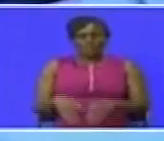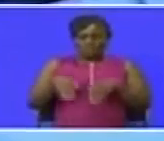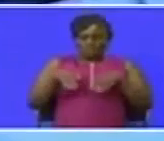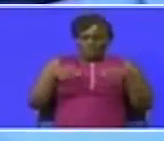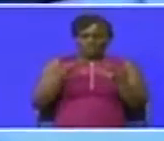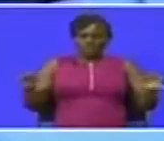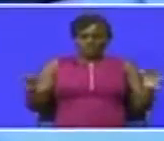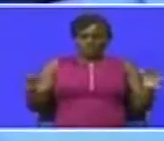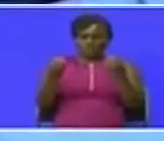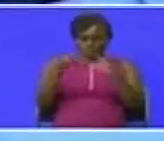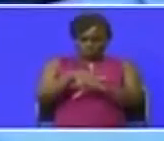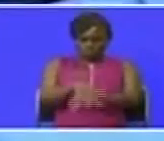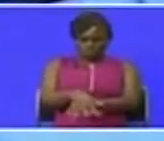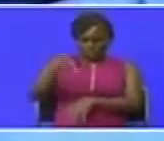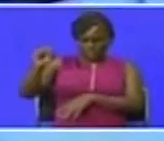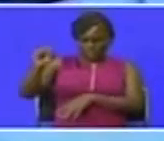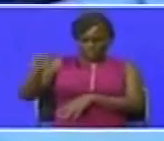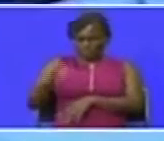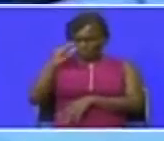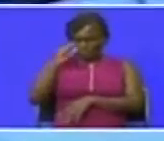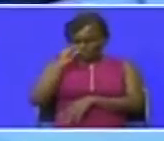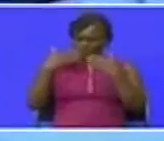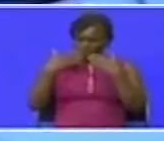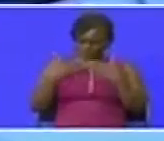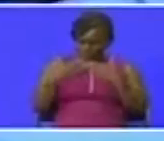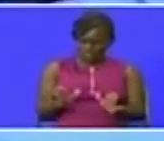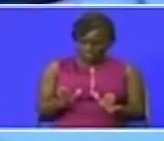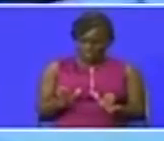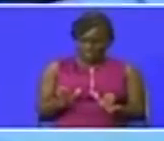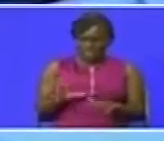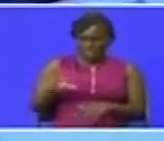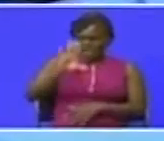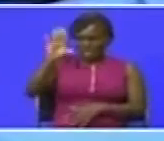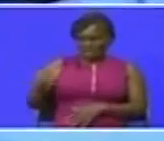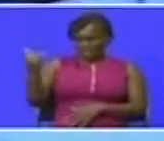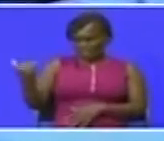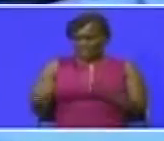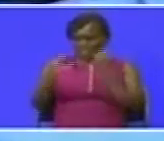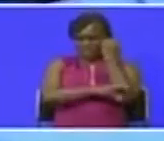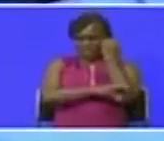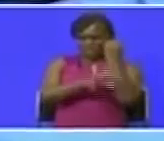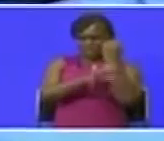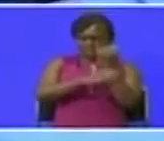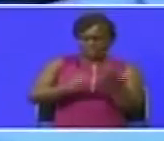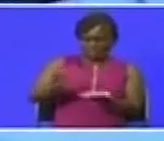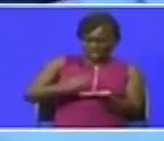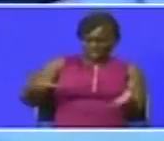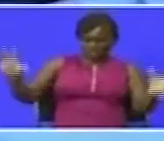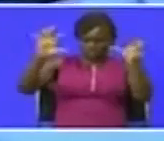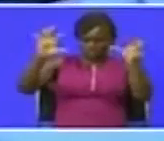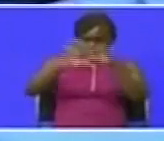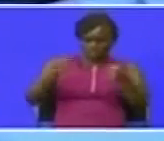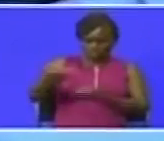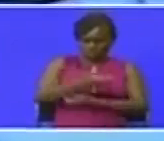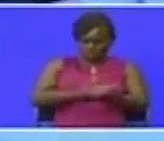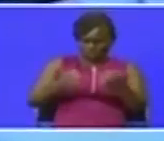The long wait to the integration of South Sudan into Comesa is over after Africa's youngest state officially signed to join the regional economic